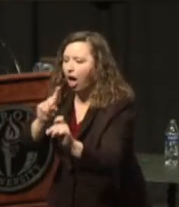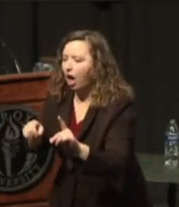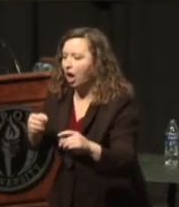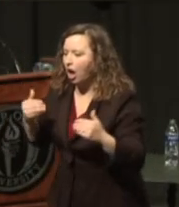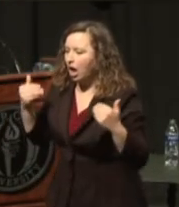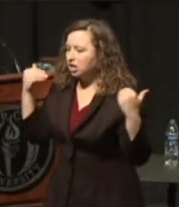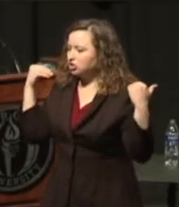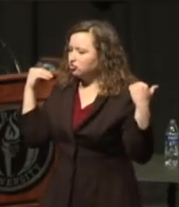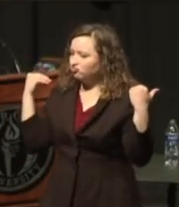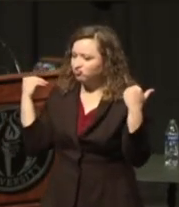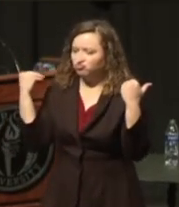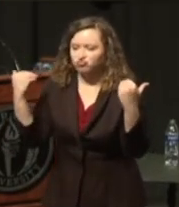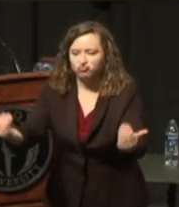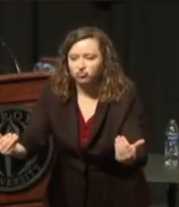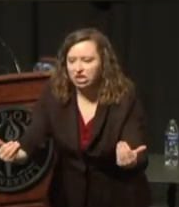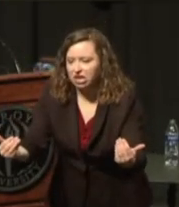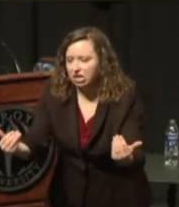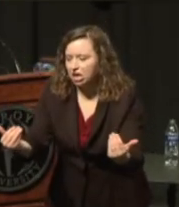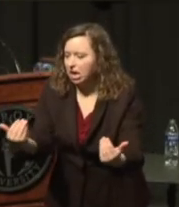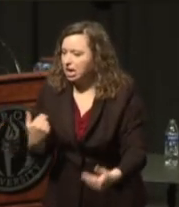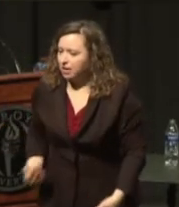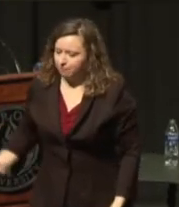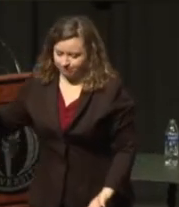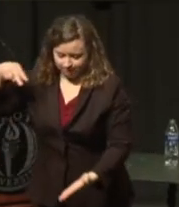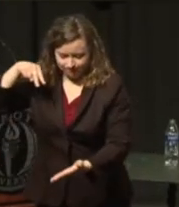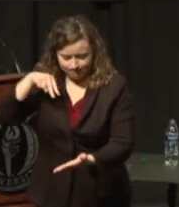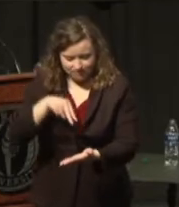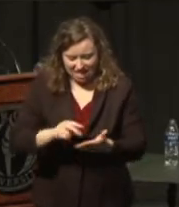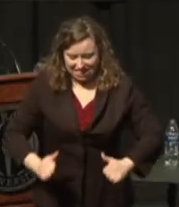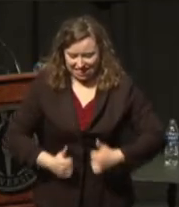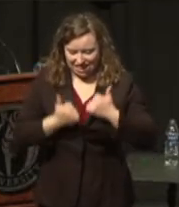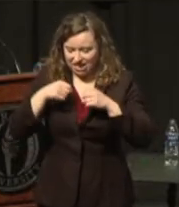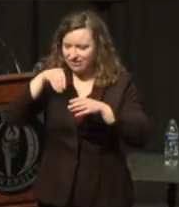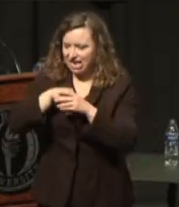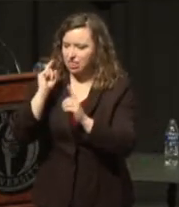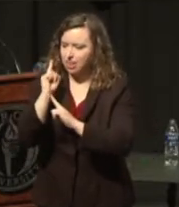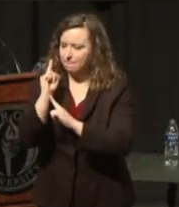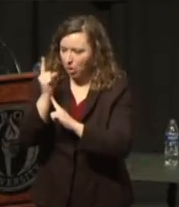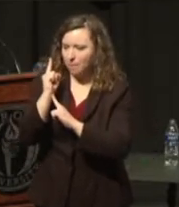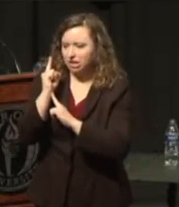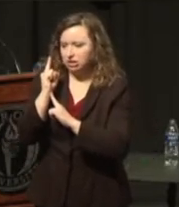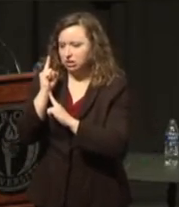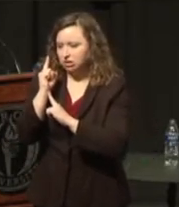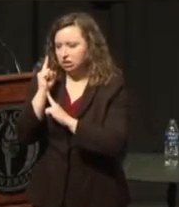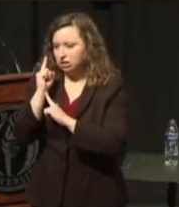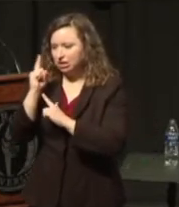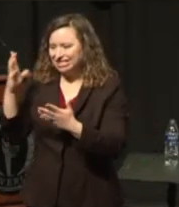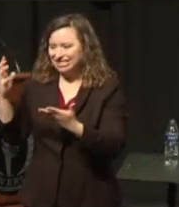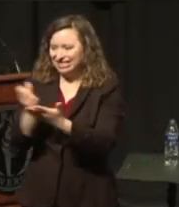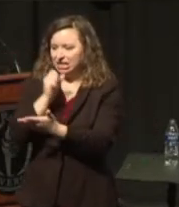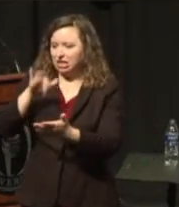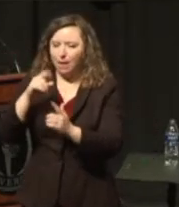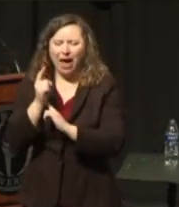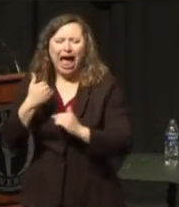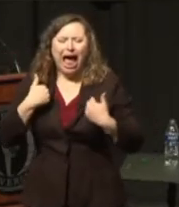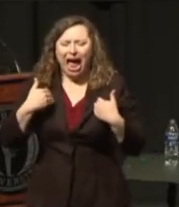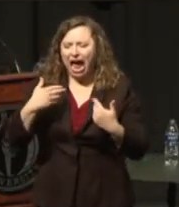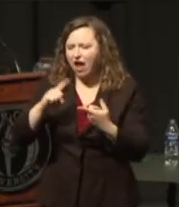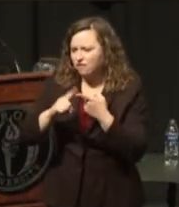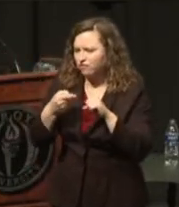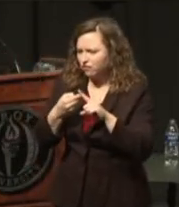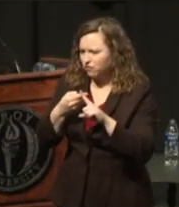just stayed in the moment. I had friends in high school, a lot of them who took